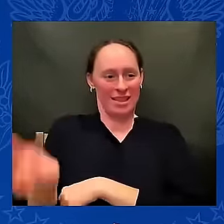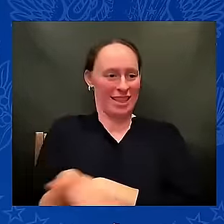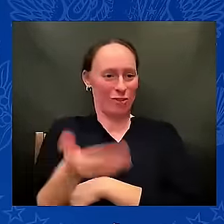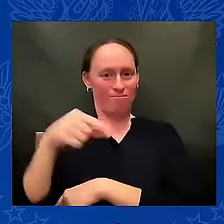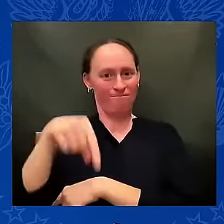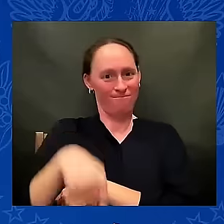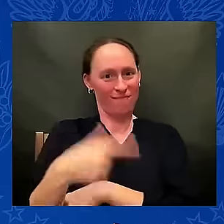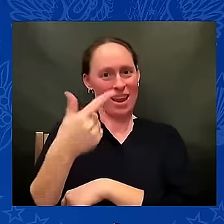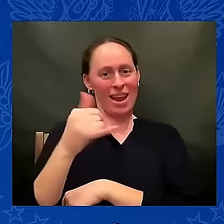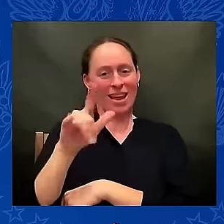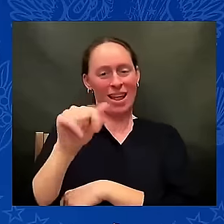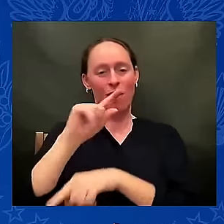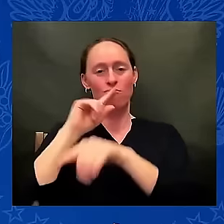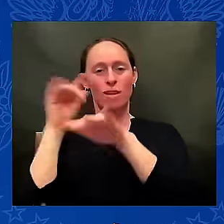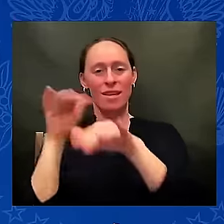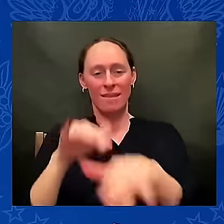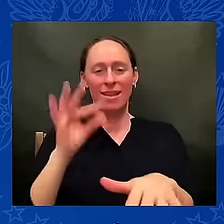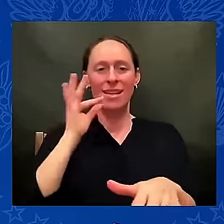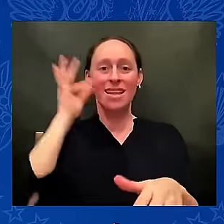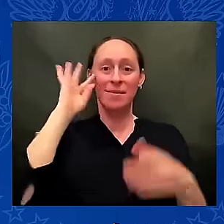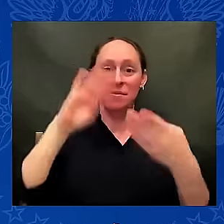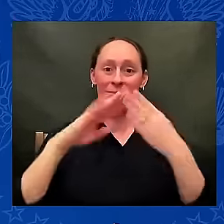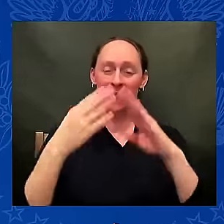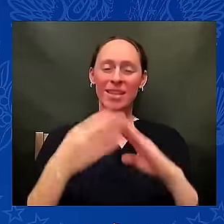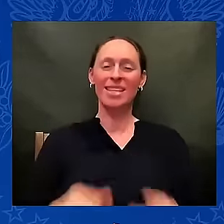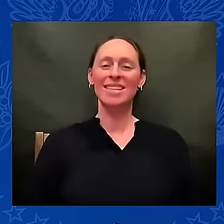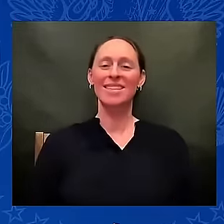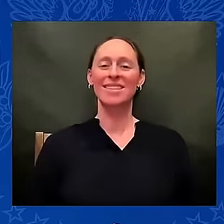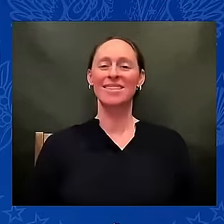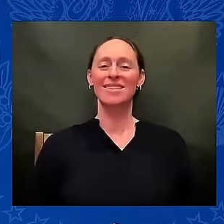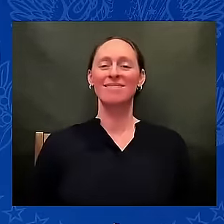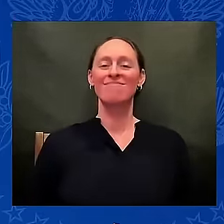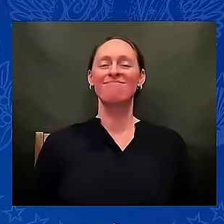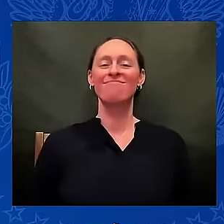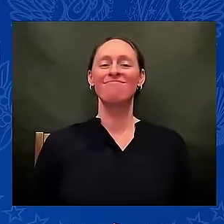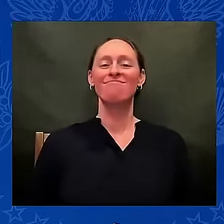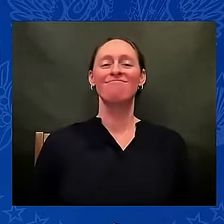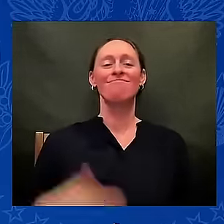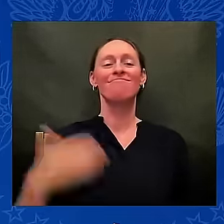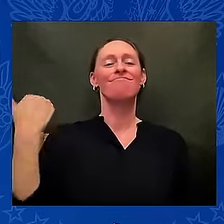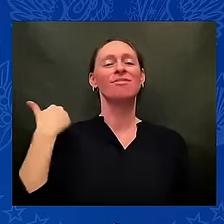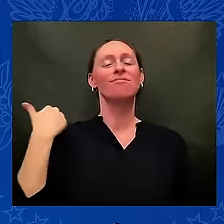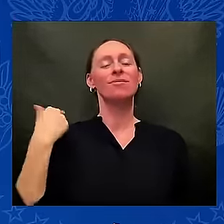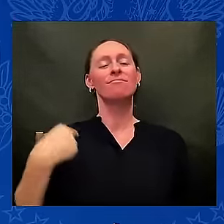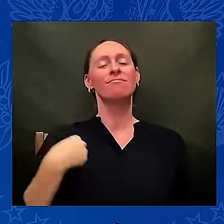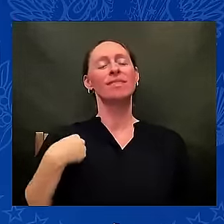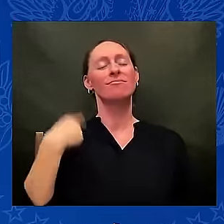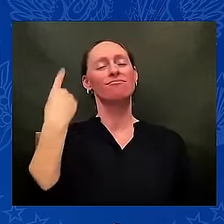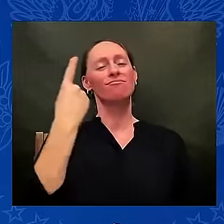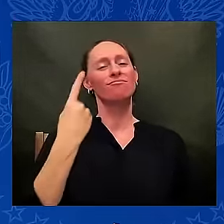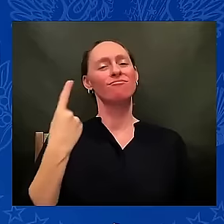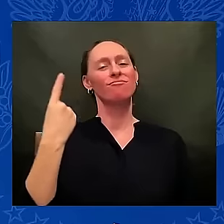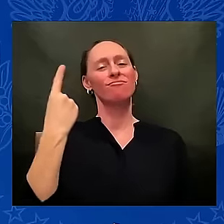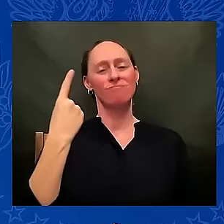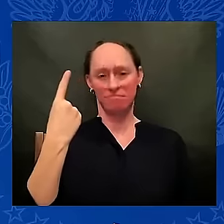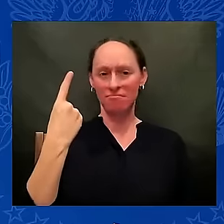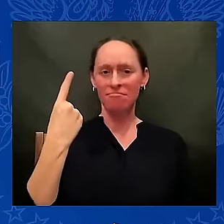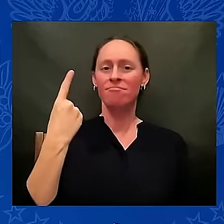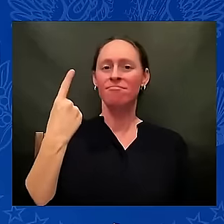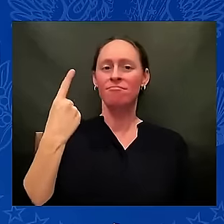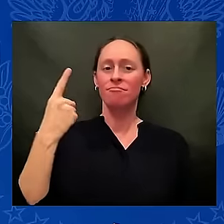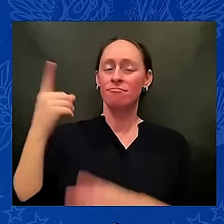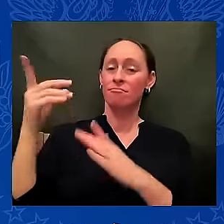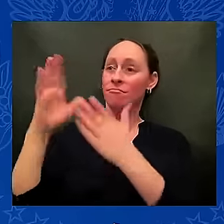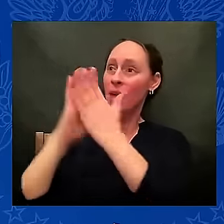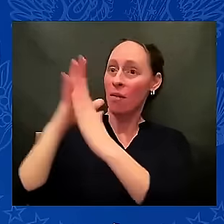My earlier words describe the many contributions that President Biden has made to our tribal nations